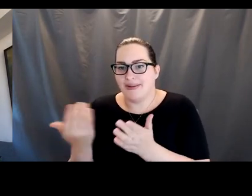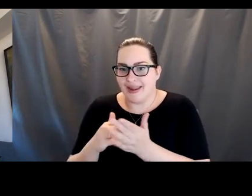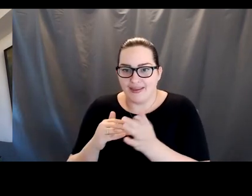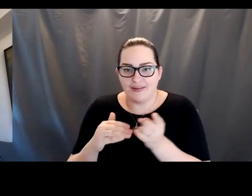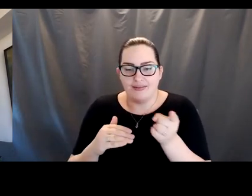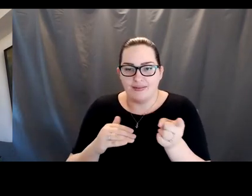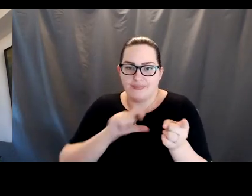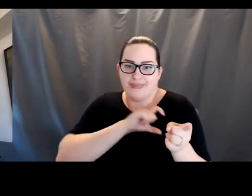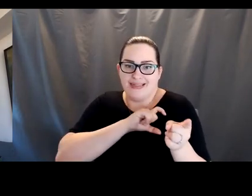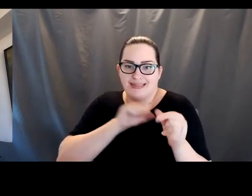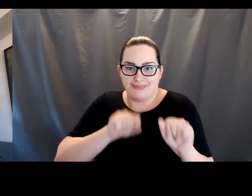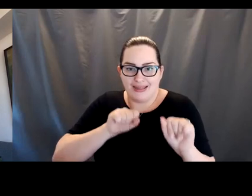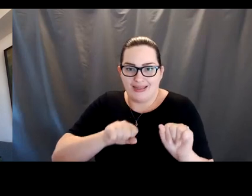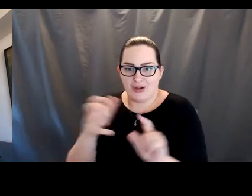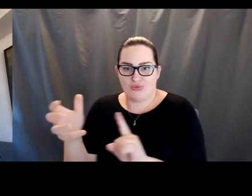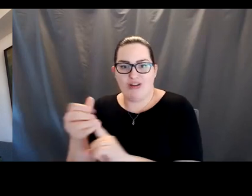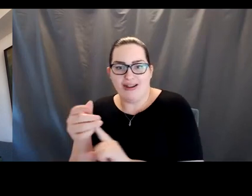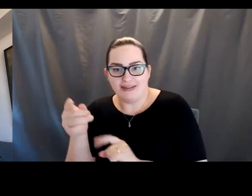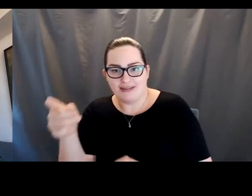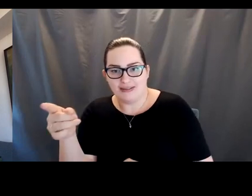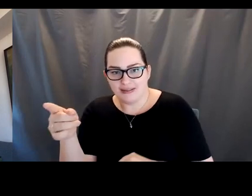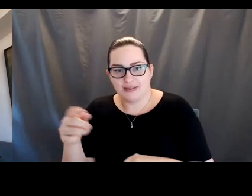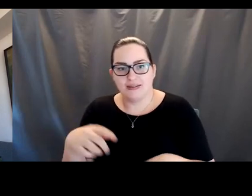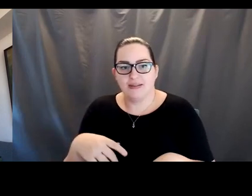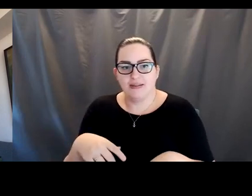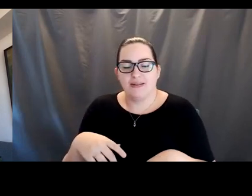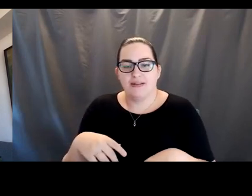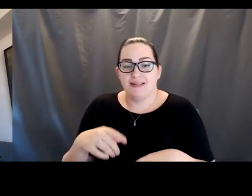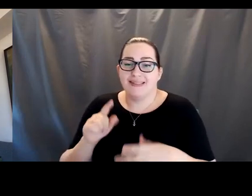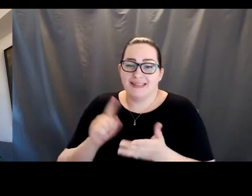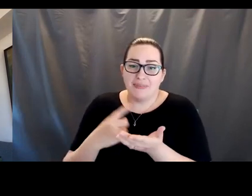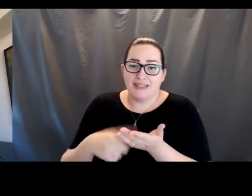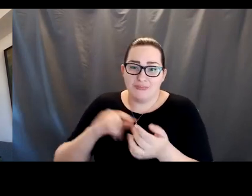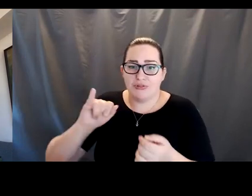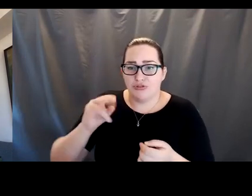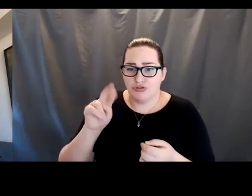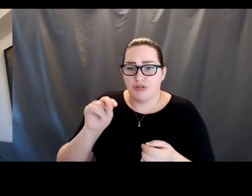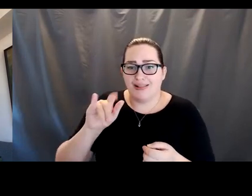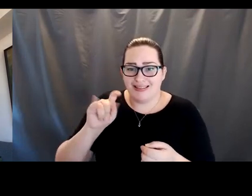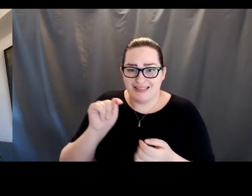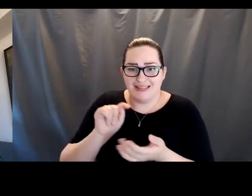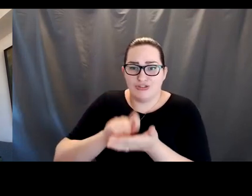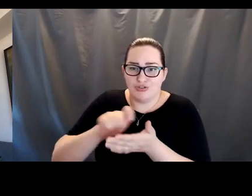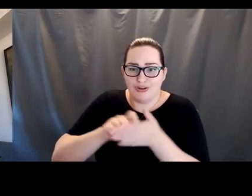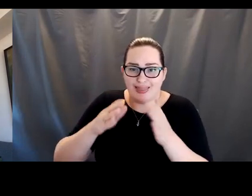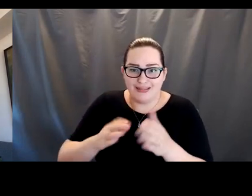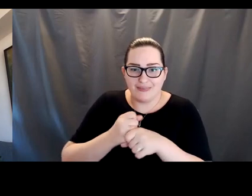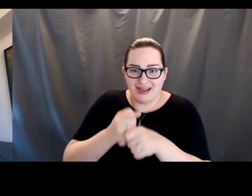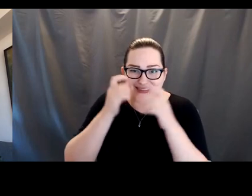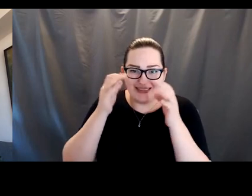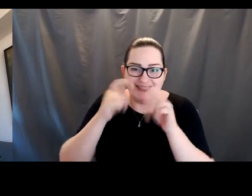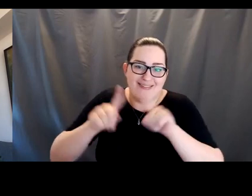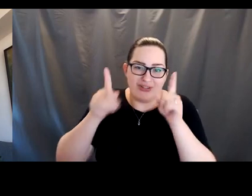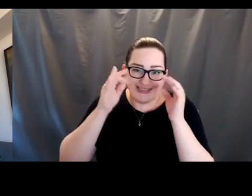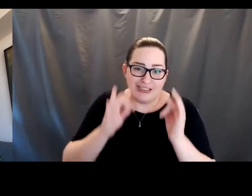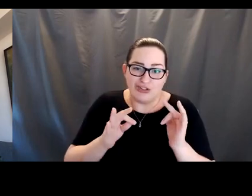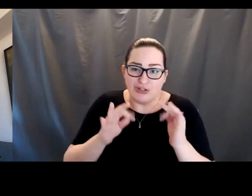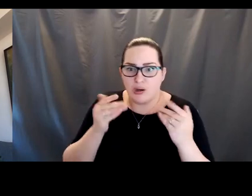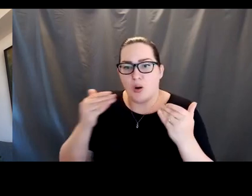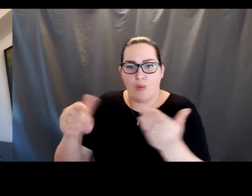situation like this, where you're dealing with like the lives of children, I just wanted to do. I wanted to be as cautious as